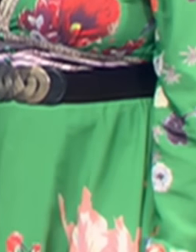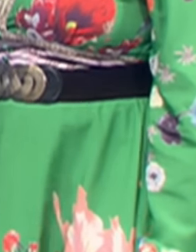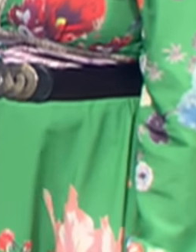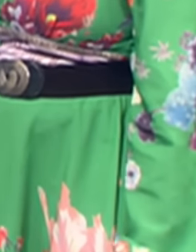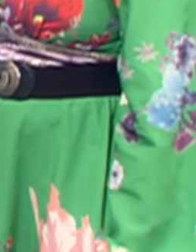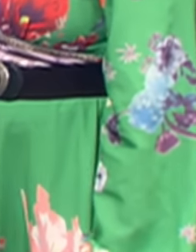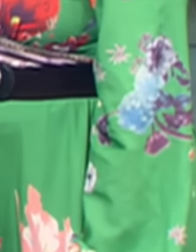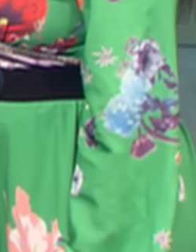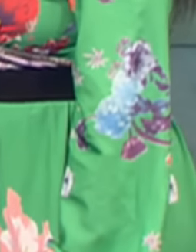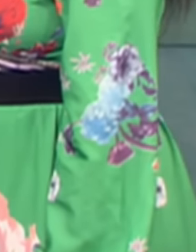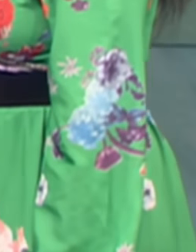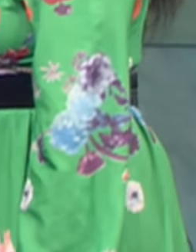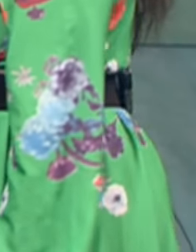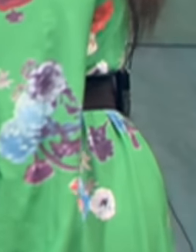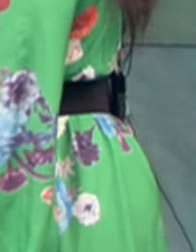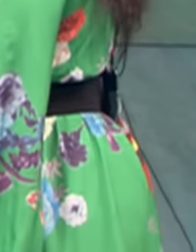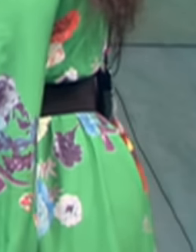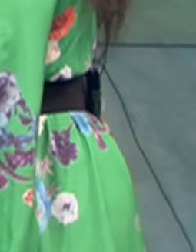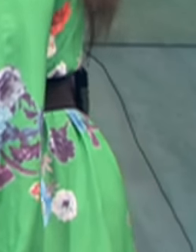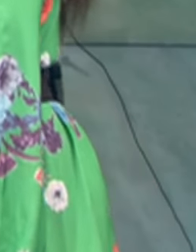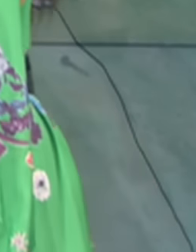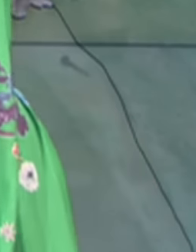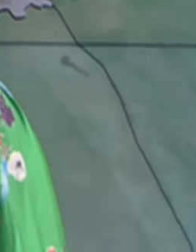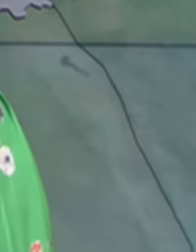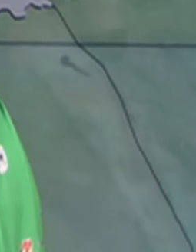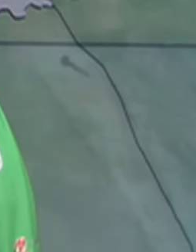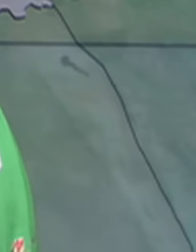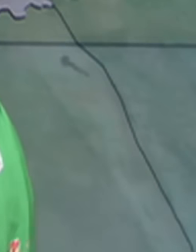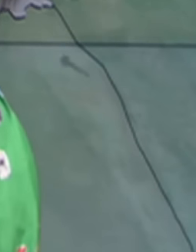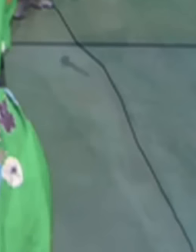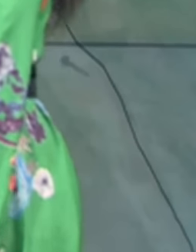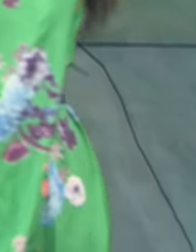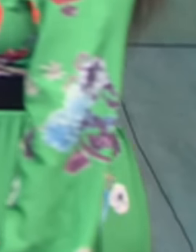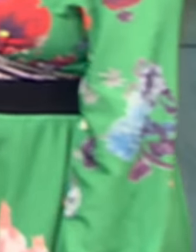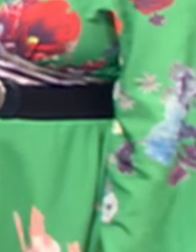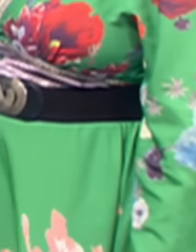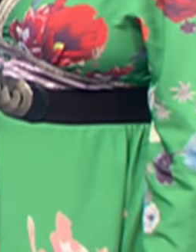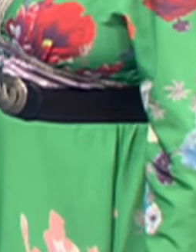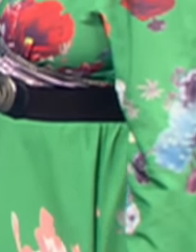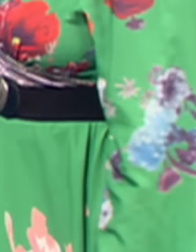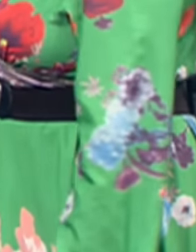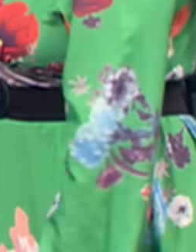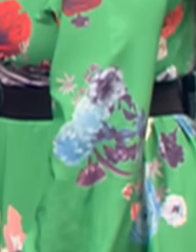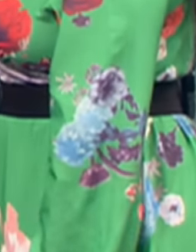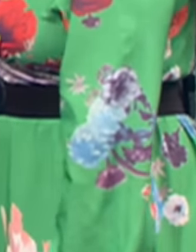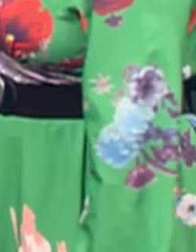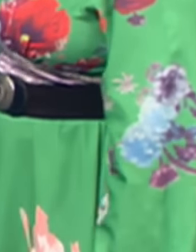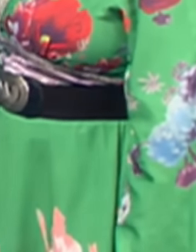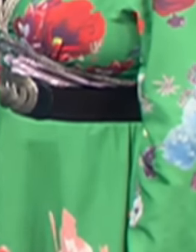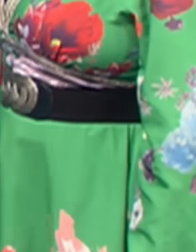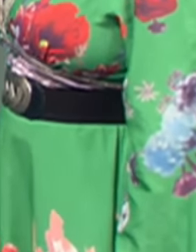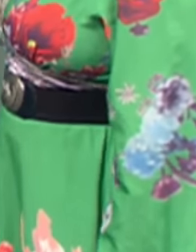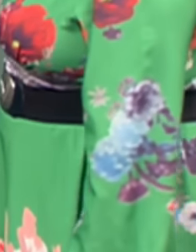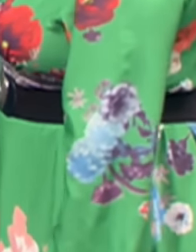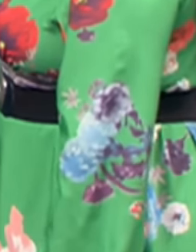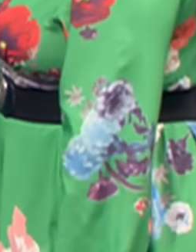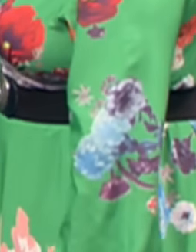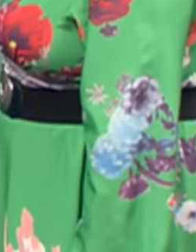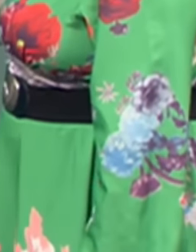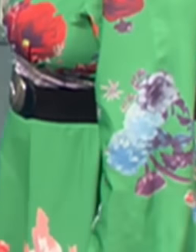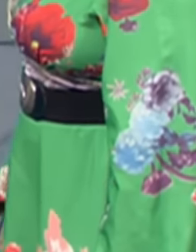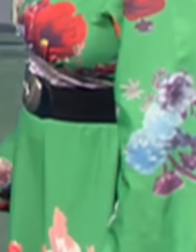Sekhukhune Diphagane le gona ga Phatla le ga Mashabela Mokopane le ga Mashashane Polokwane Mosina ka tša 26 Mpumalanga go sasa re tšwela